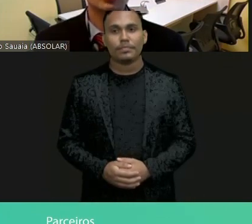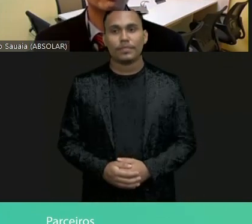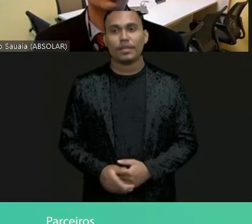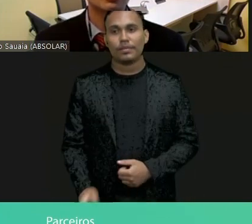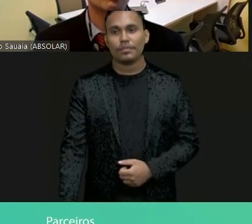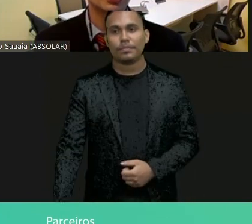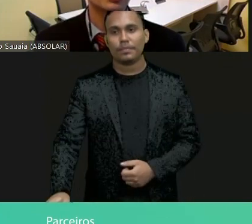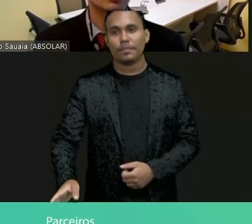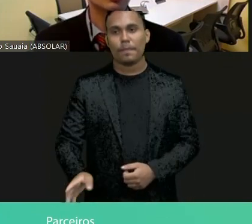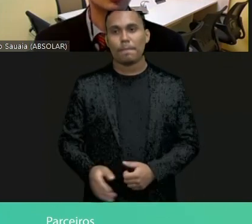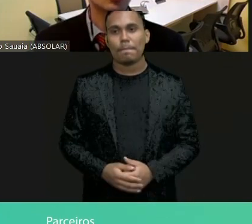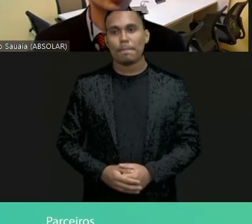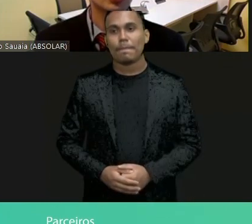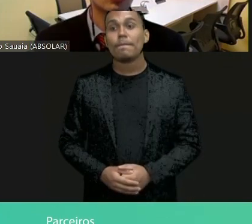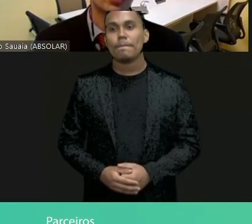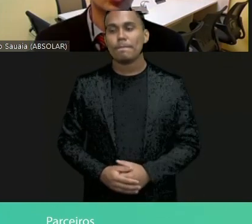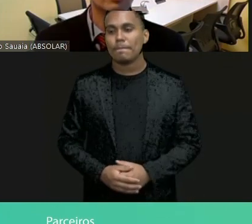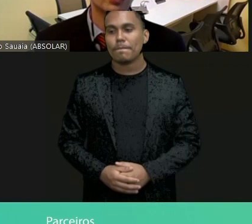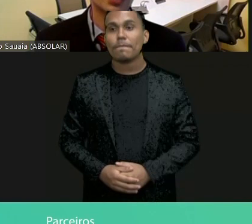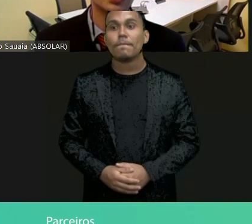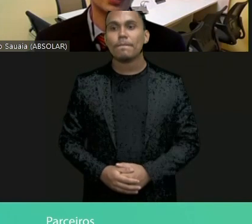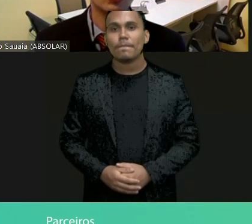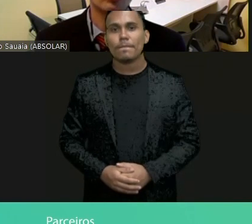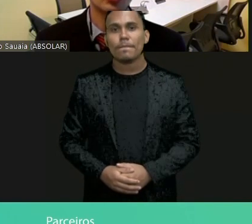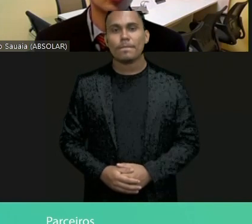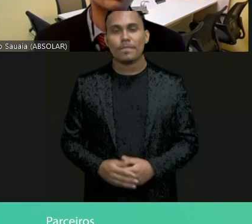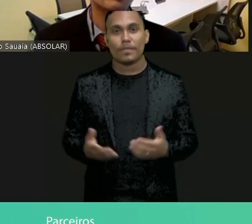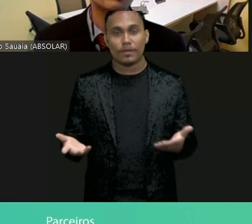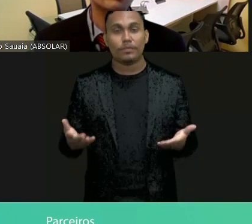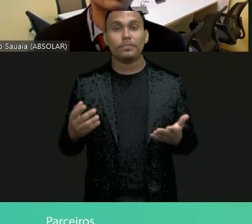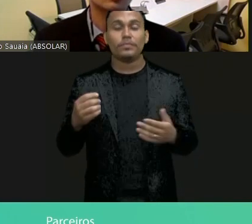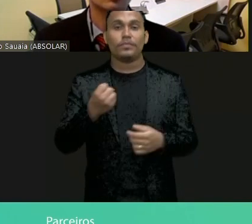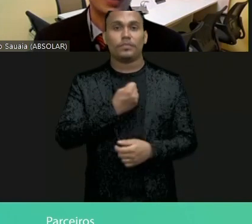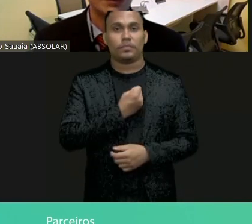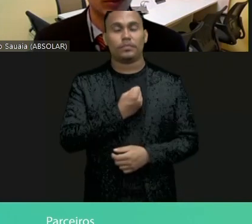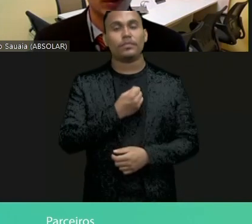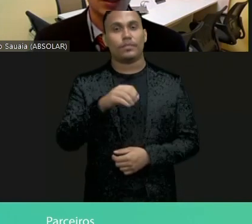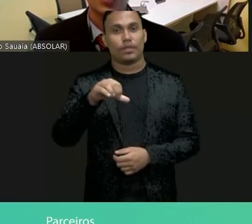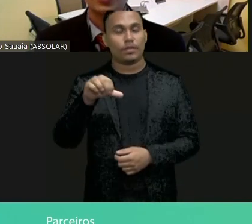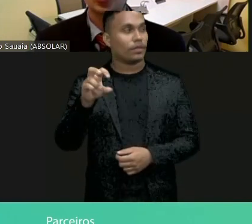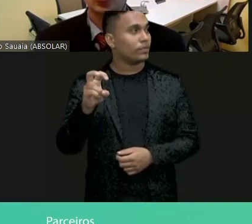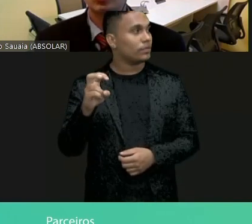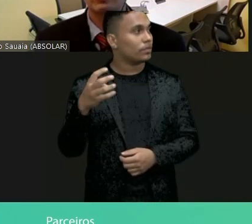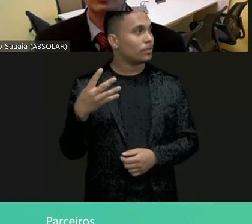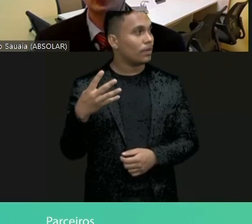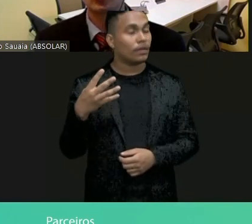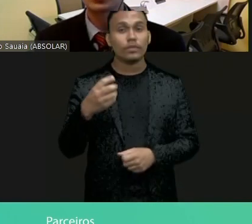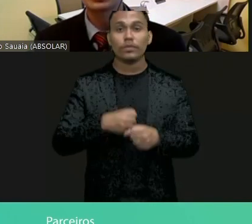end of last year, we had a publication in ANEEL